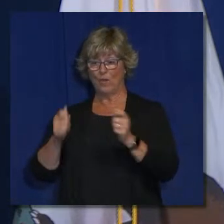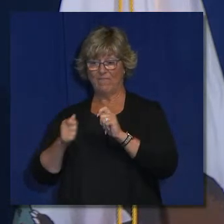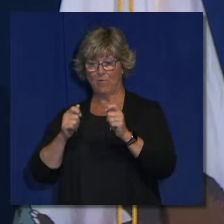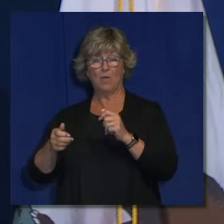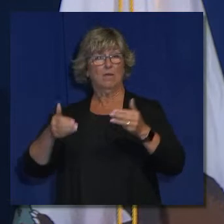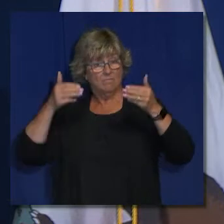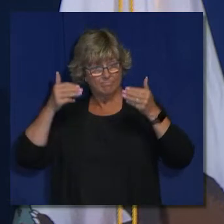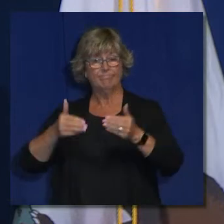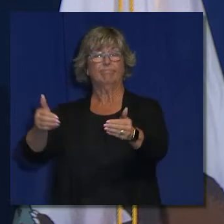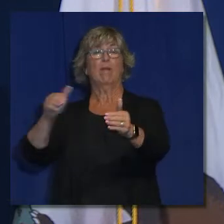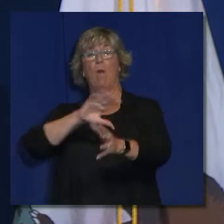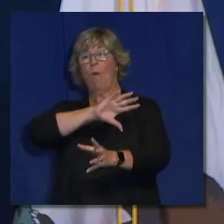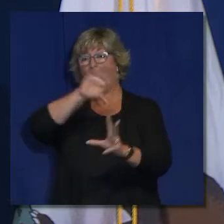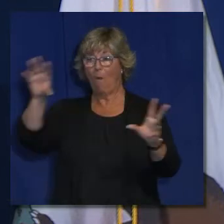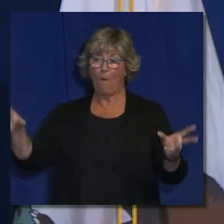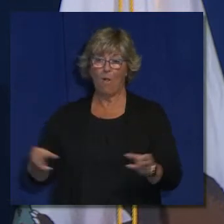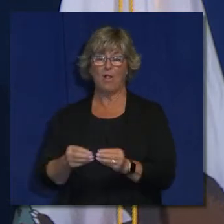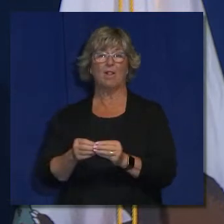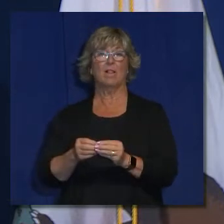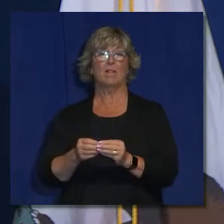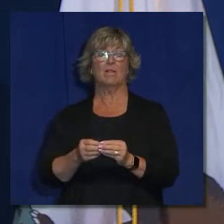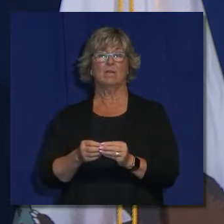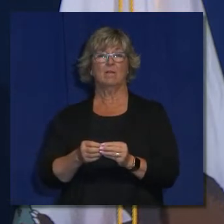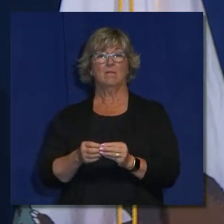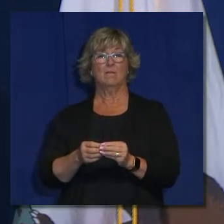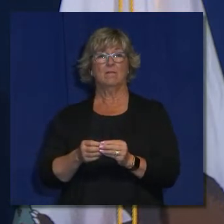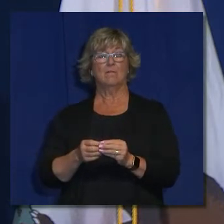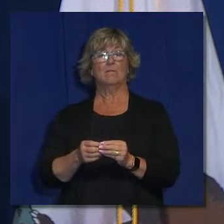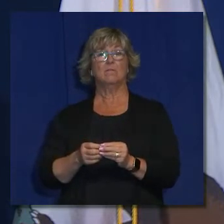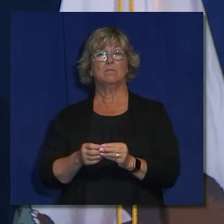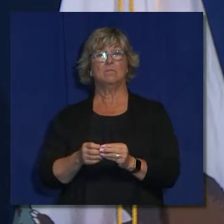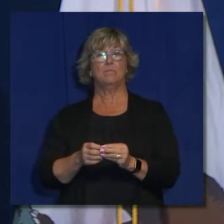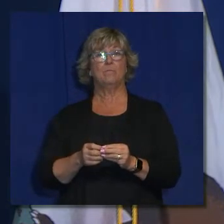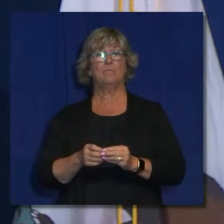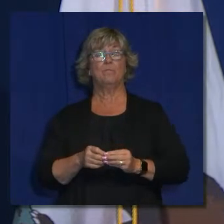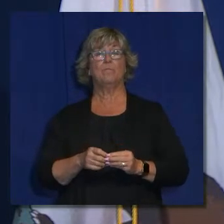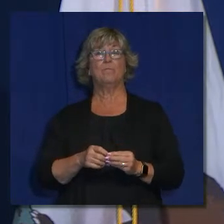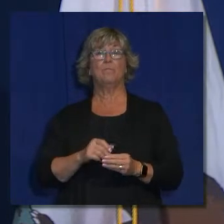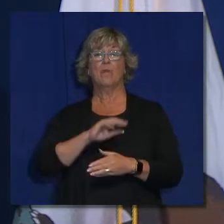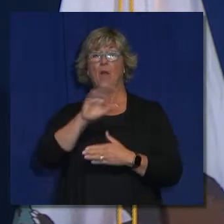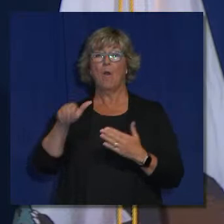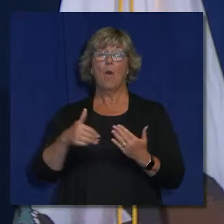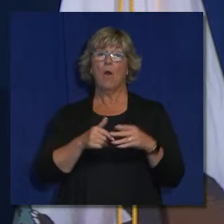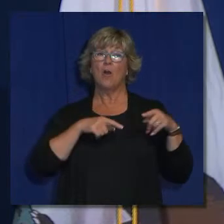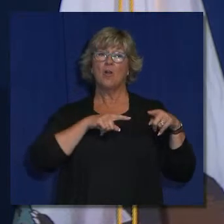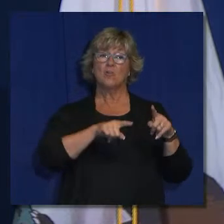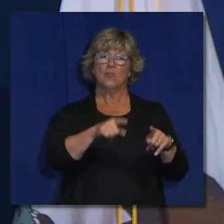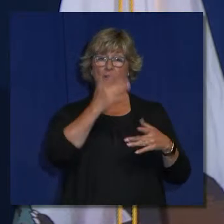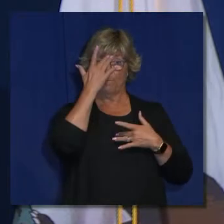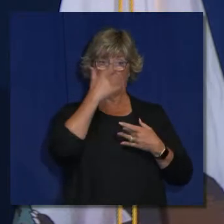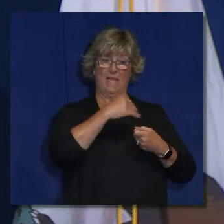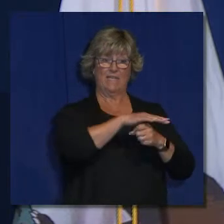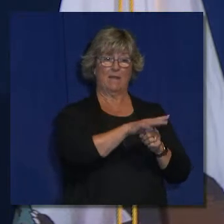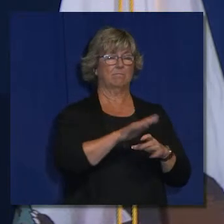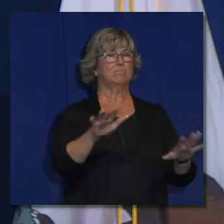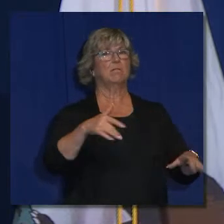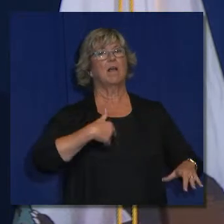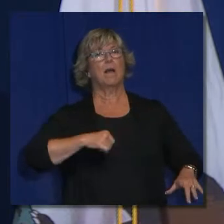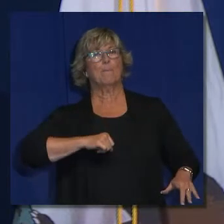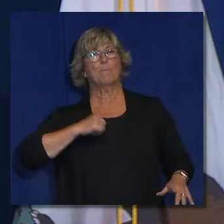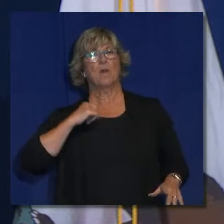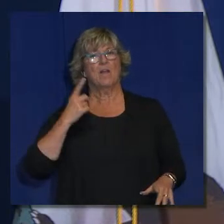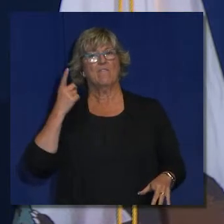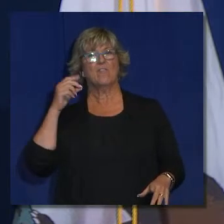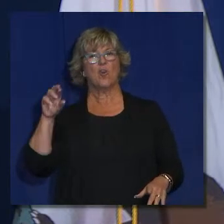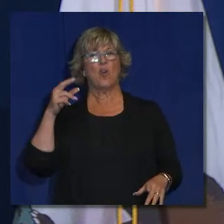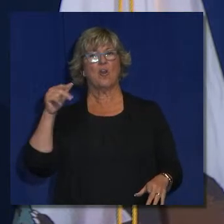forward. All of that with the backdrop of all of the headwinds of the pandemic. Boy, am I proud of that. I am proud of Dr. Galley,